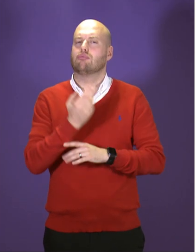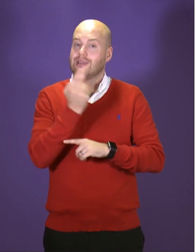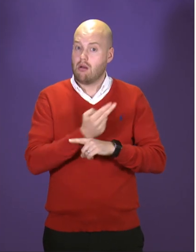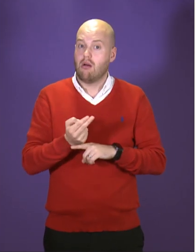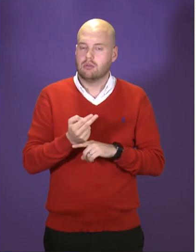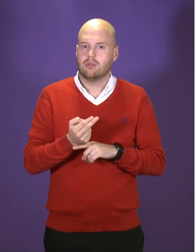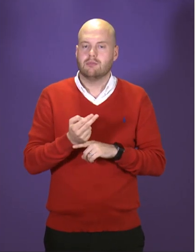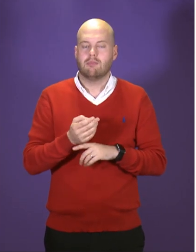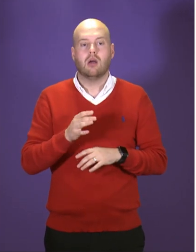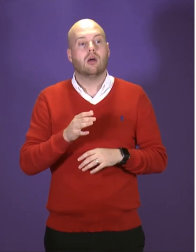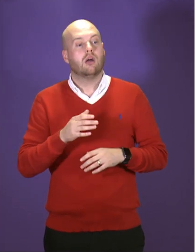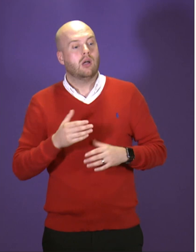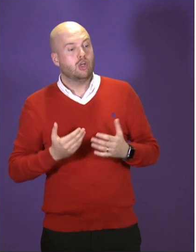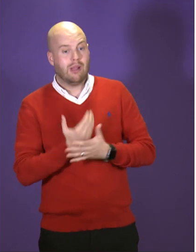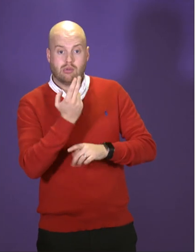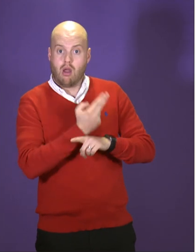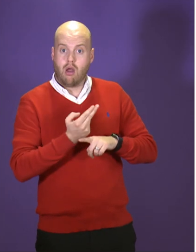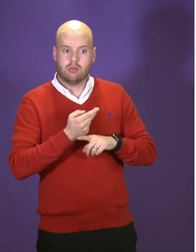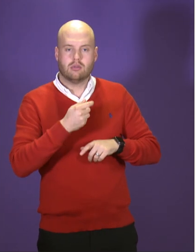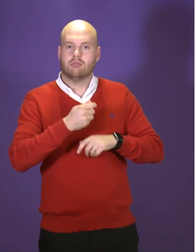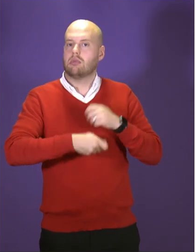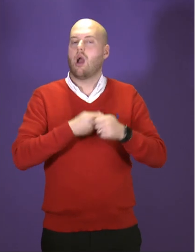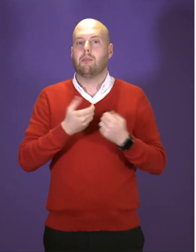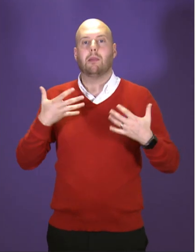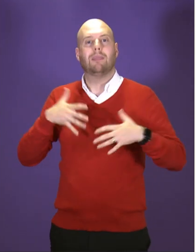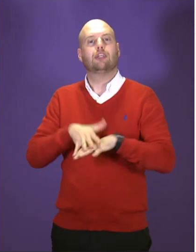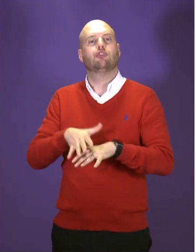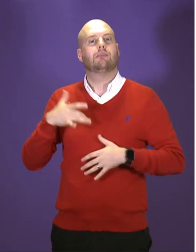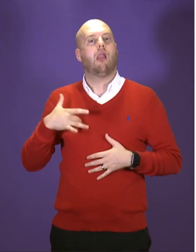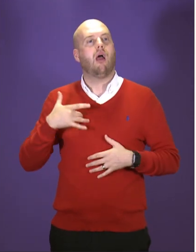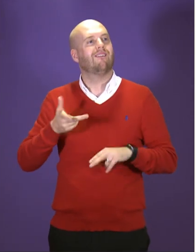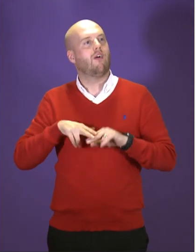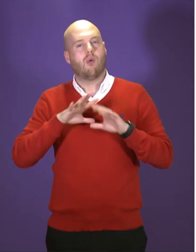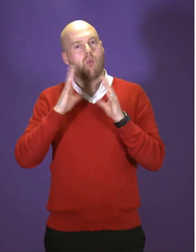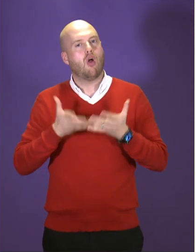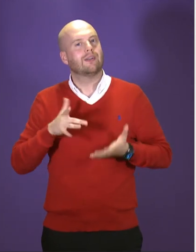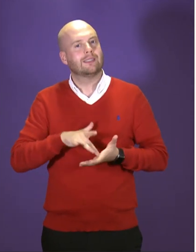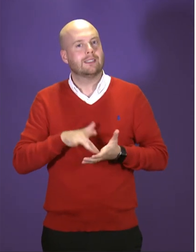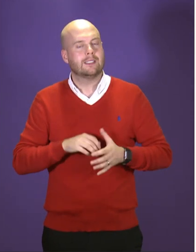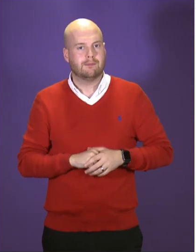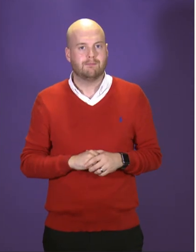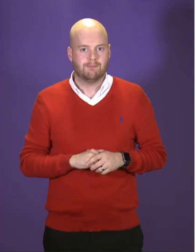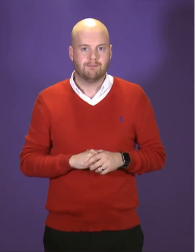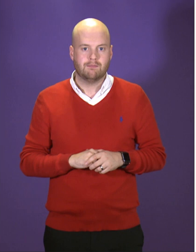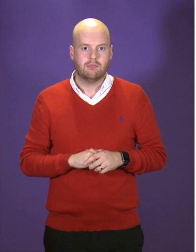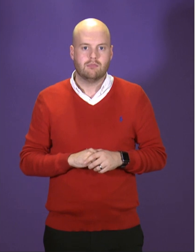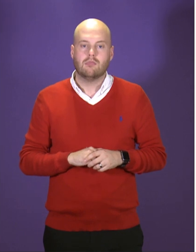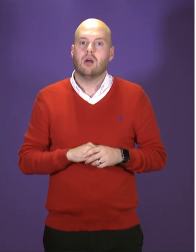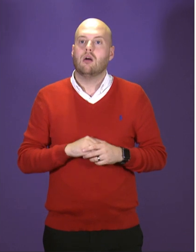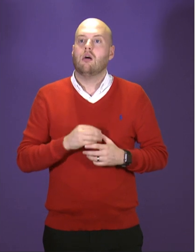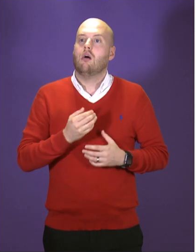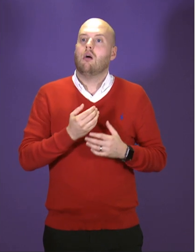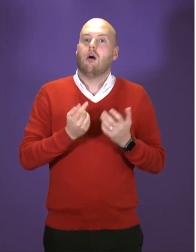contemporary art part of the mainstream life of a world city. With the many other businesses, cultural